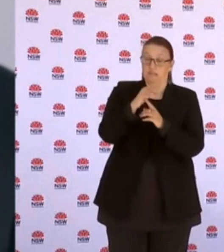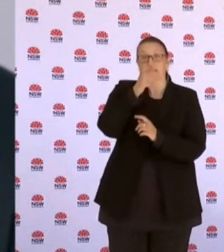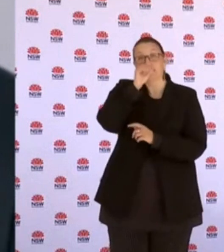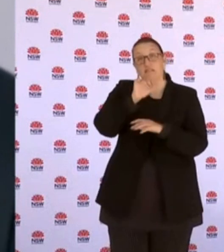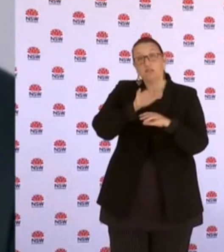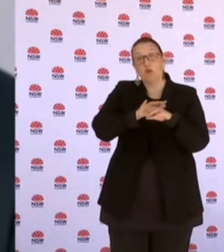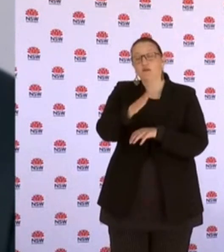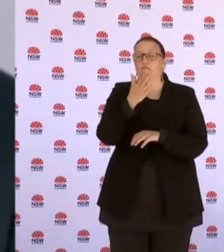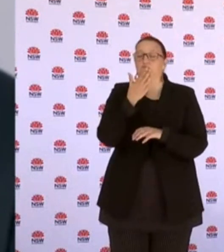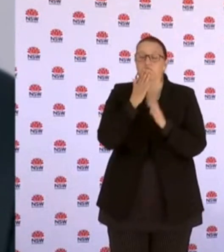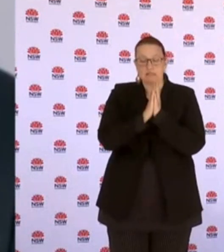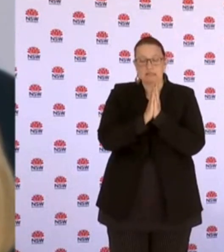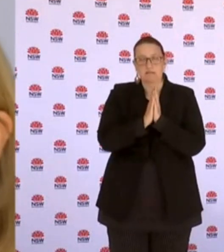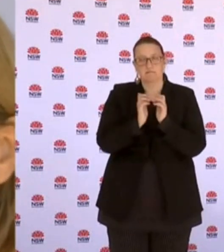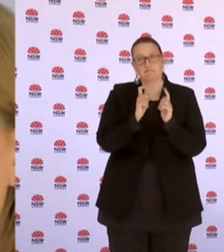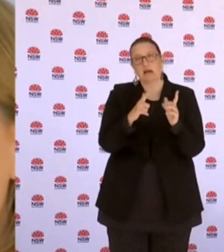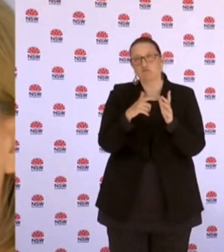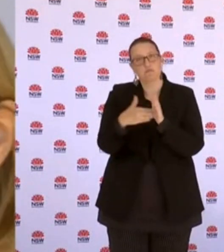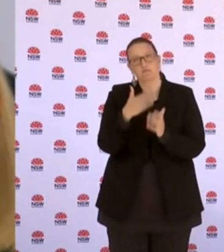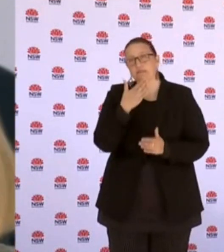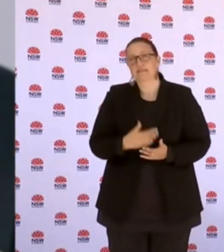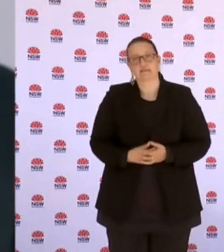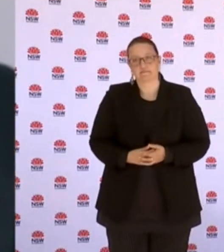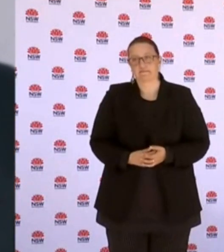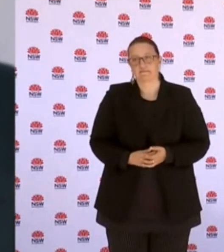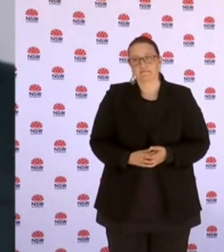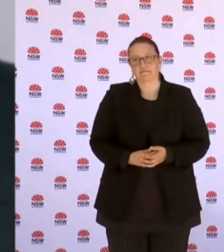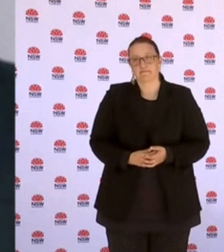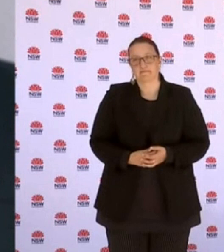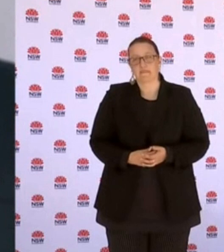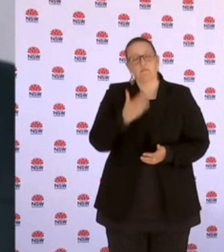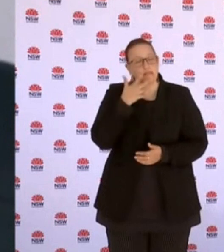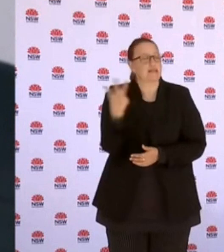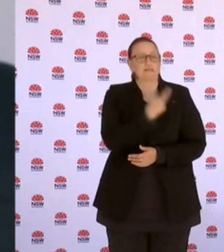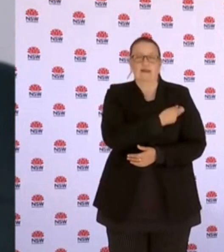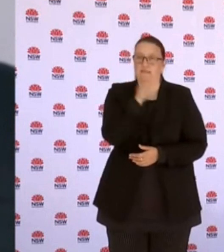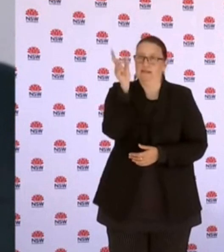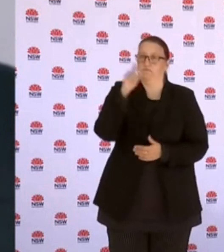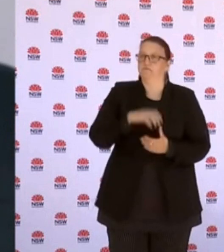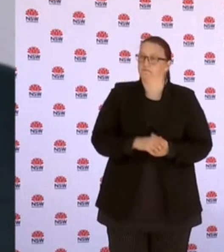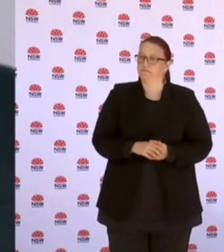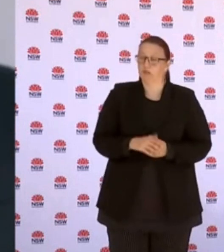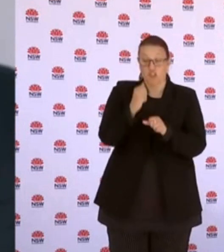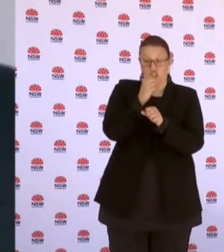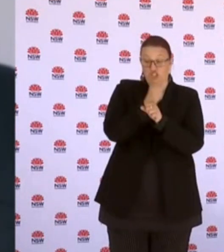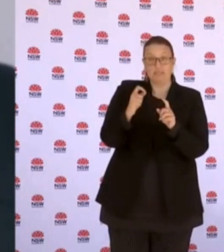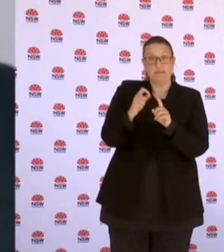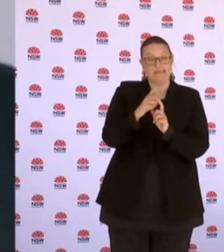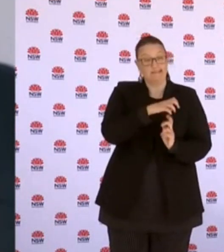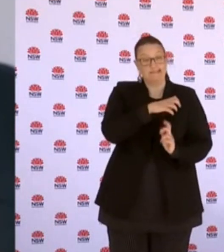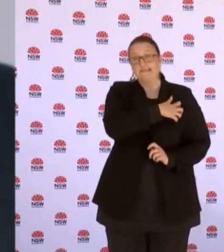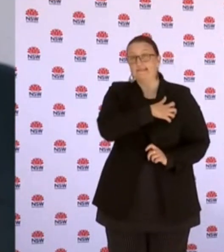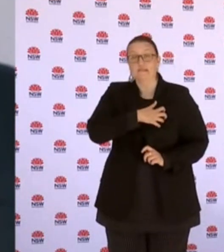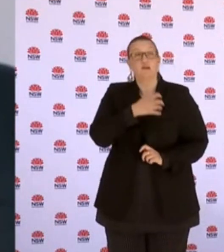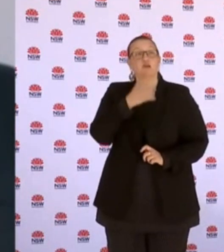actually working really hard to get the vaccine rollout and support that vaccine rollout. And they will prioritise patients because they